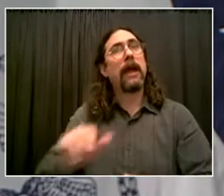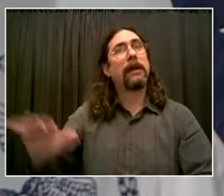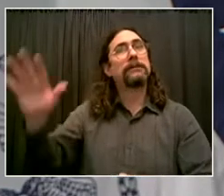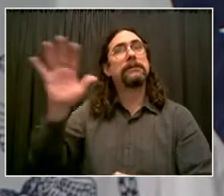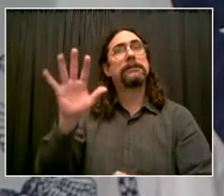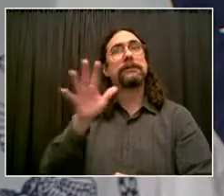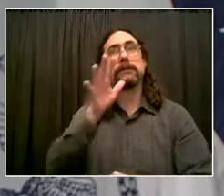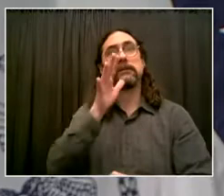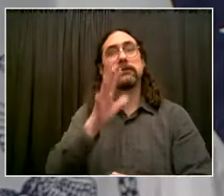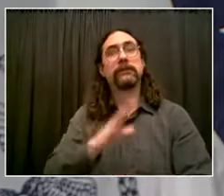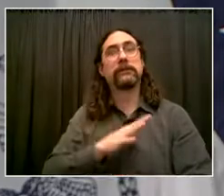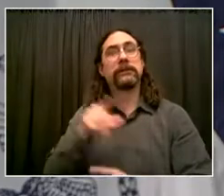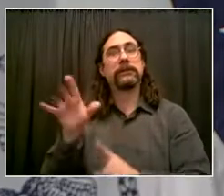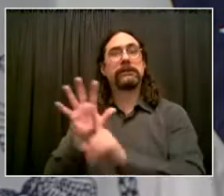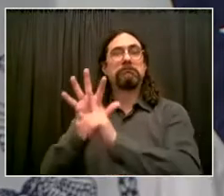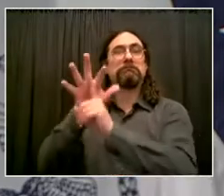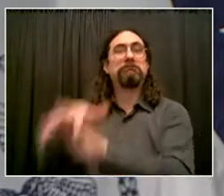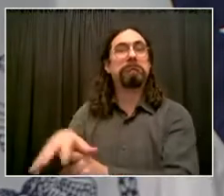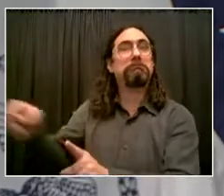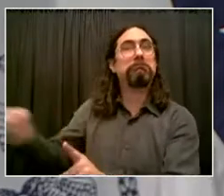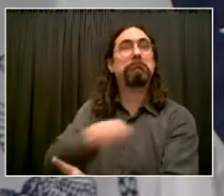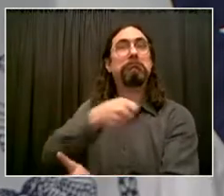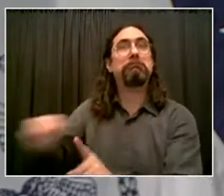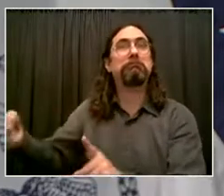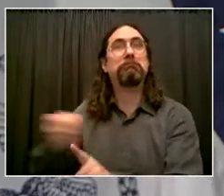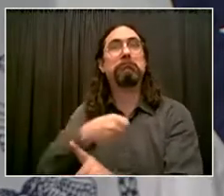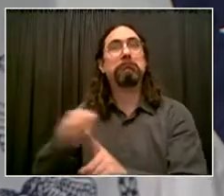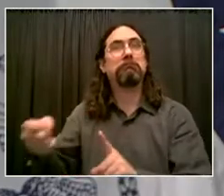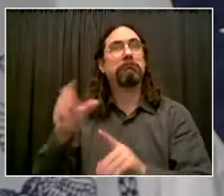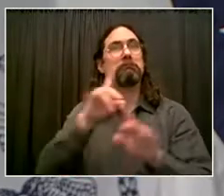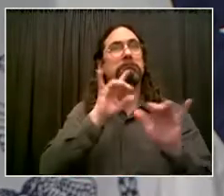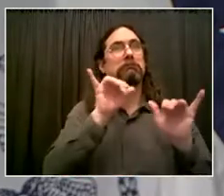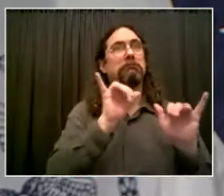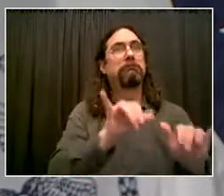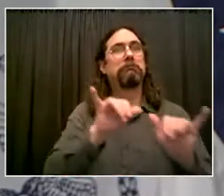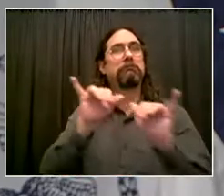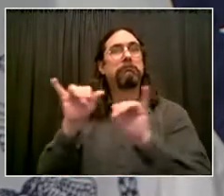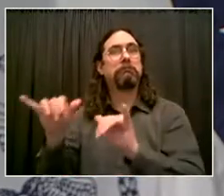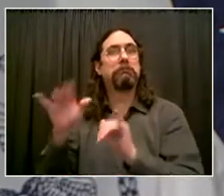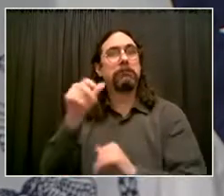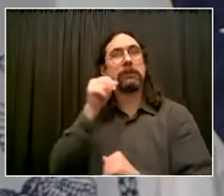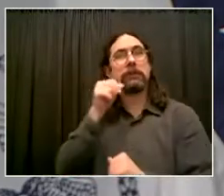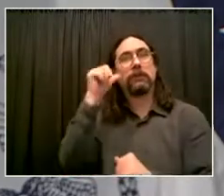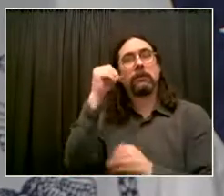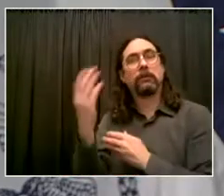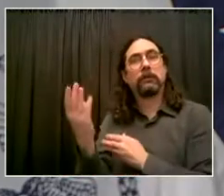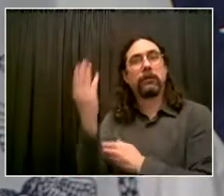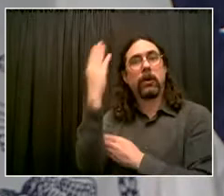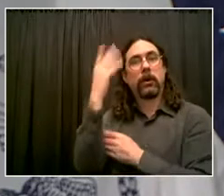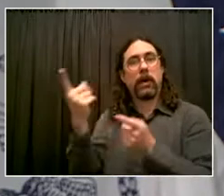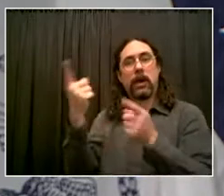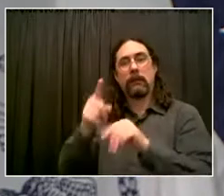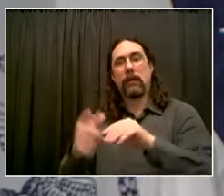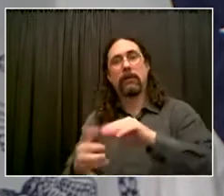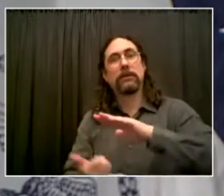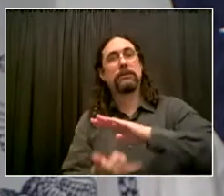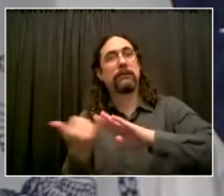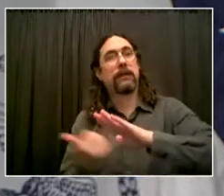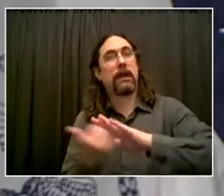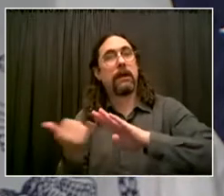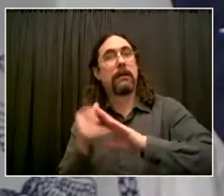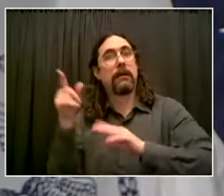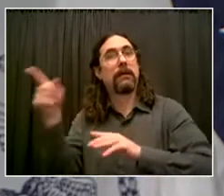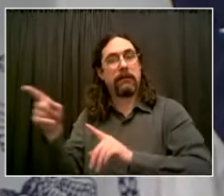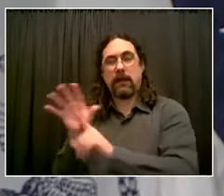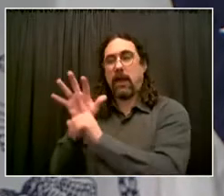not intervene. Given that it's been about a month and a half since you first started targeting this issue and started the Stop Asian Hate campaign in the